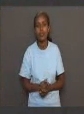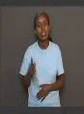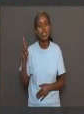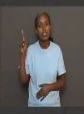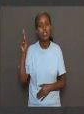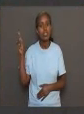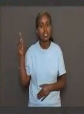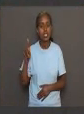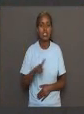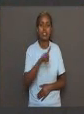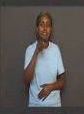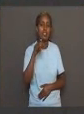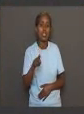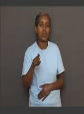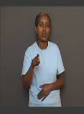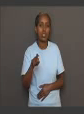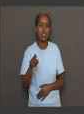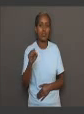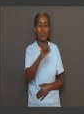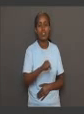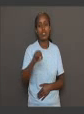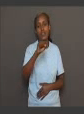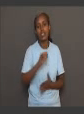This is the equation for a sphere.